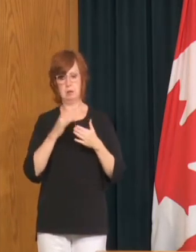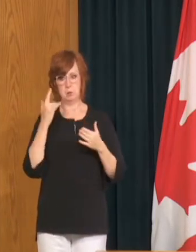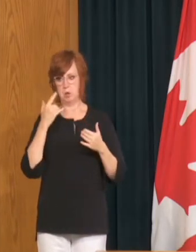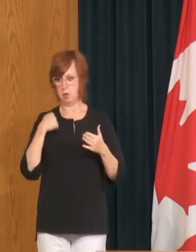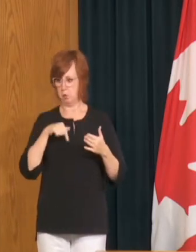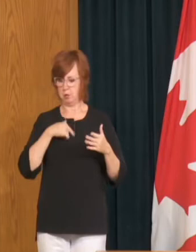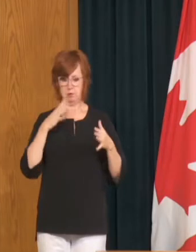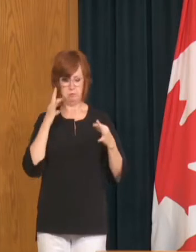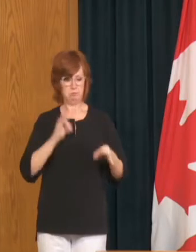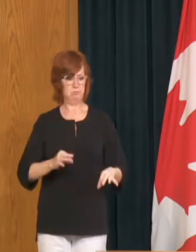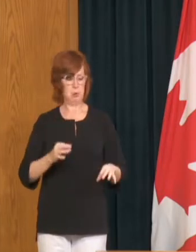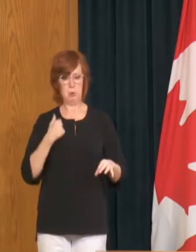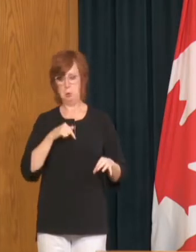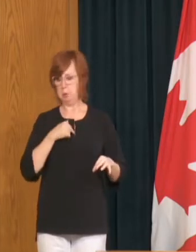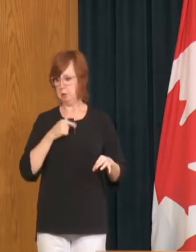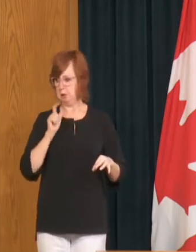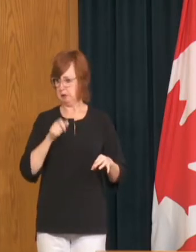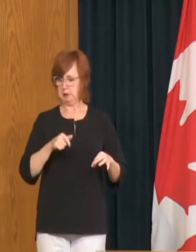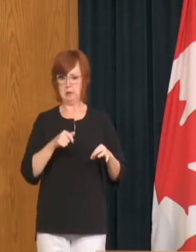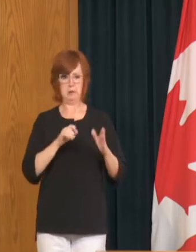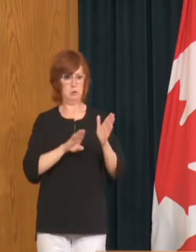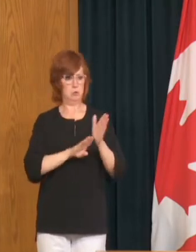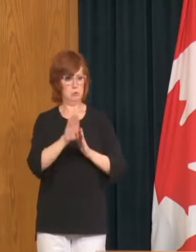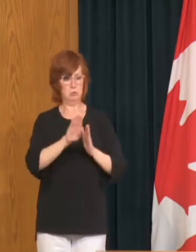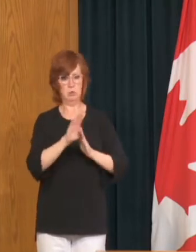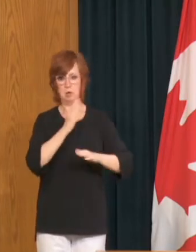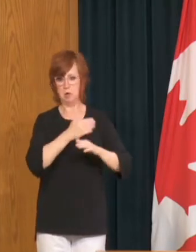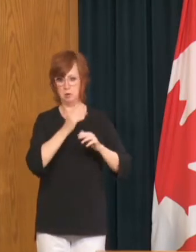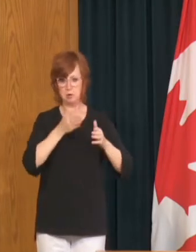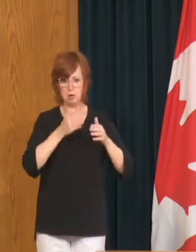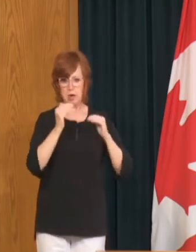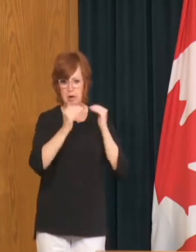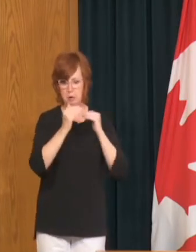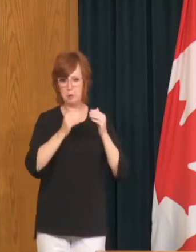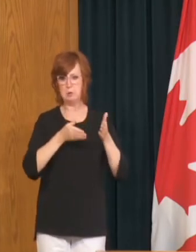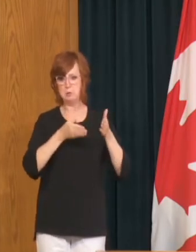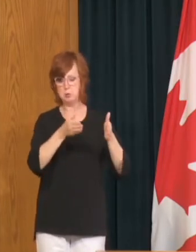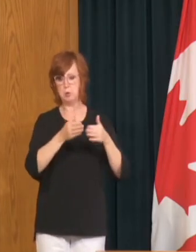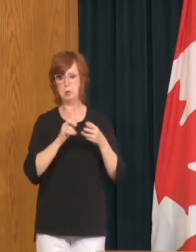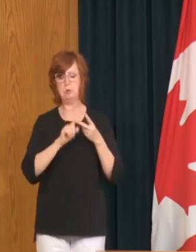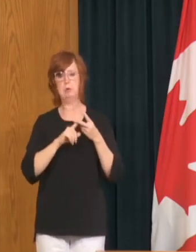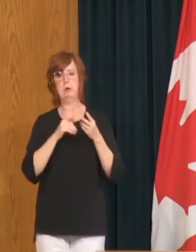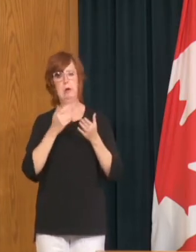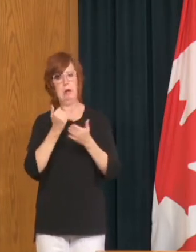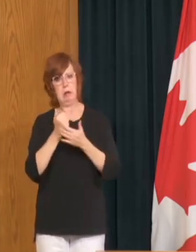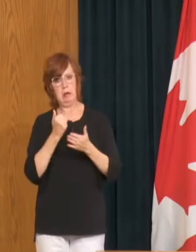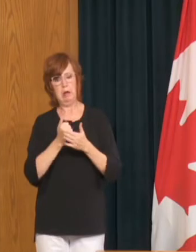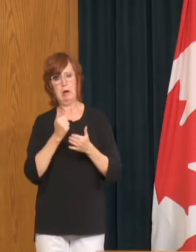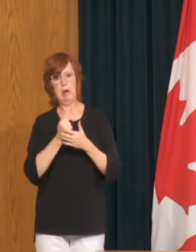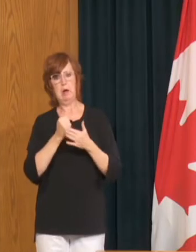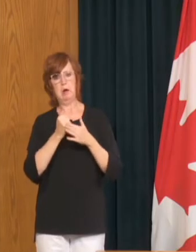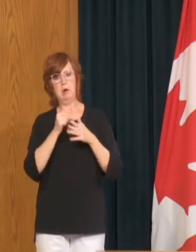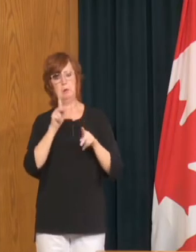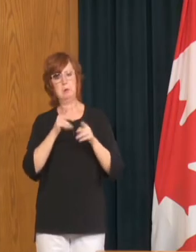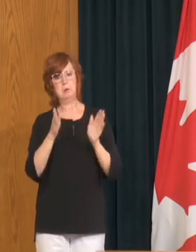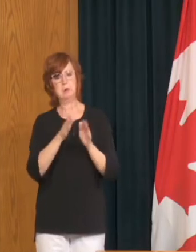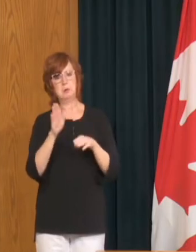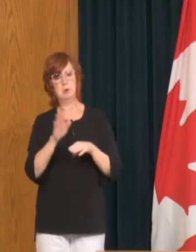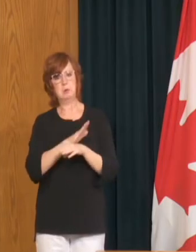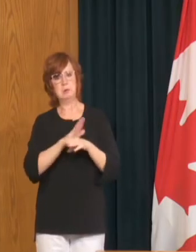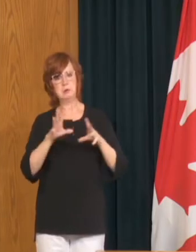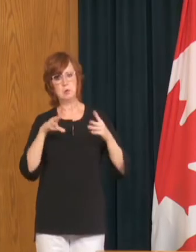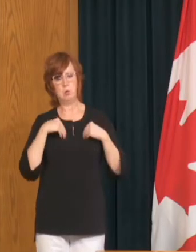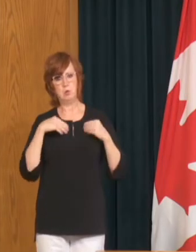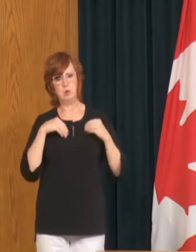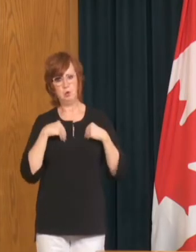why we've made the investments in people and in small business post-COVID. That is the question that is on people's